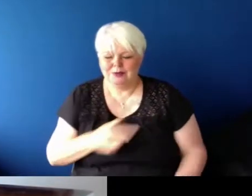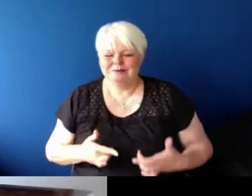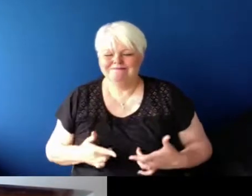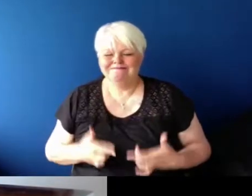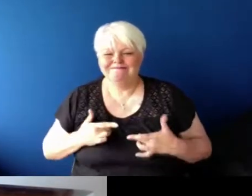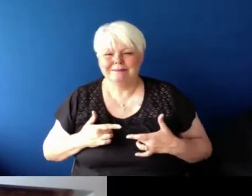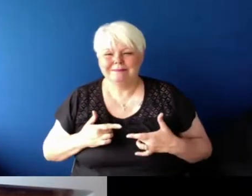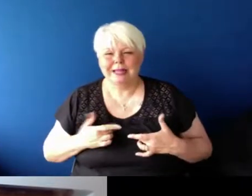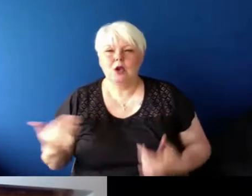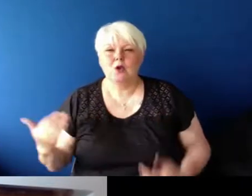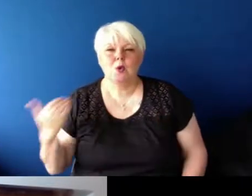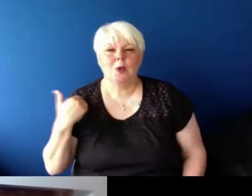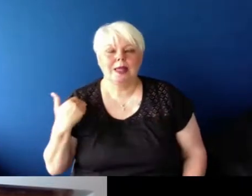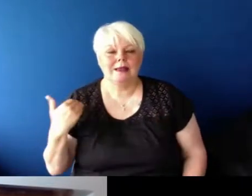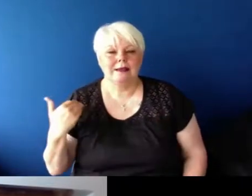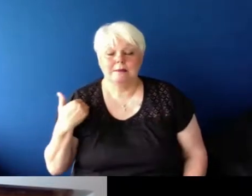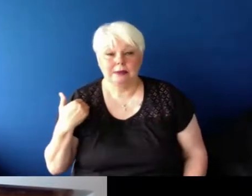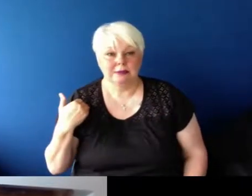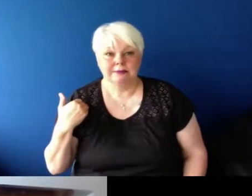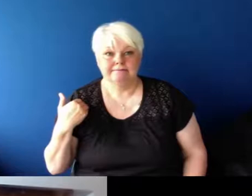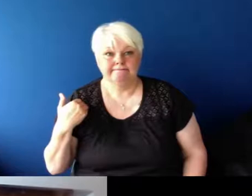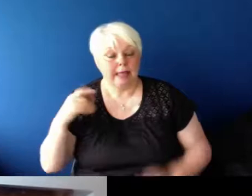a calling and yet it's impossible,